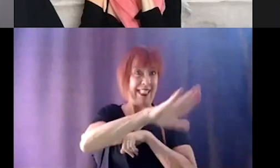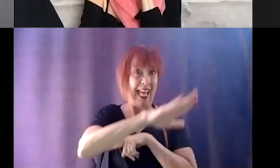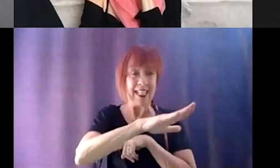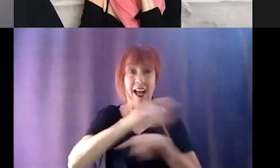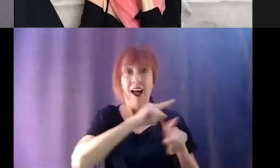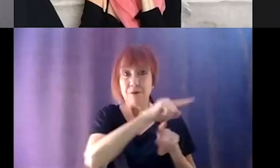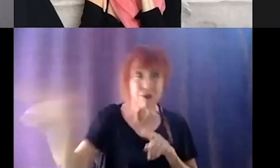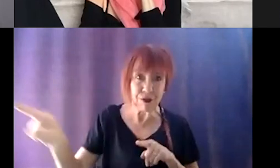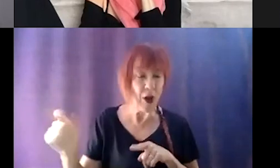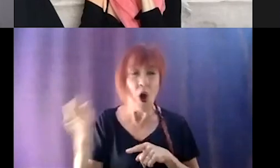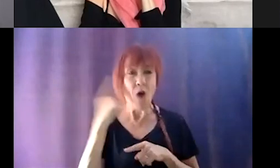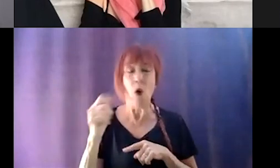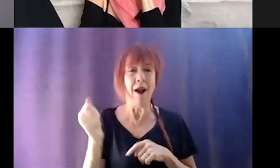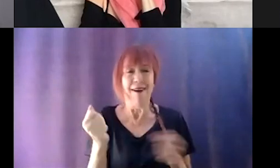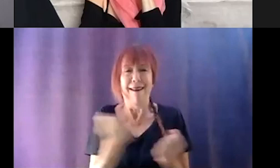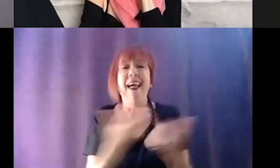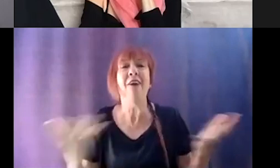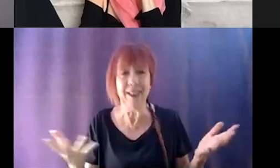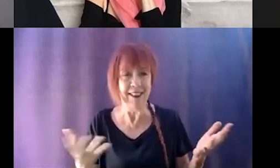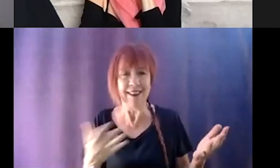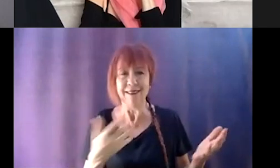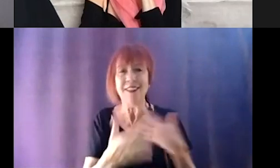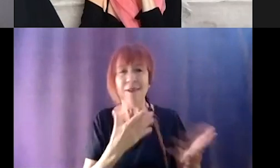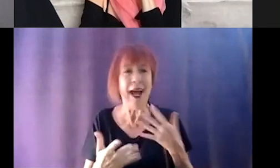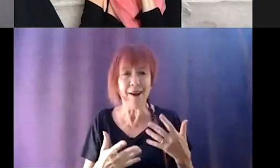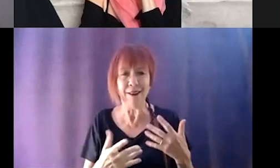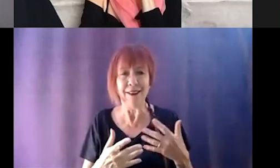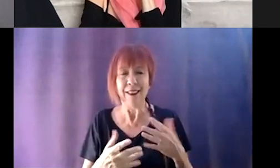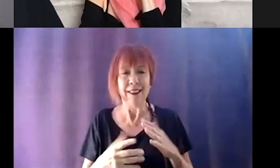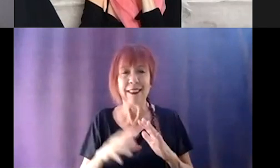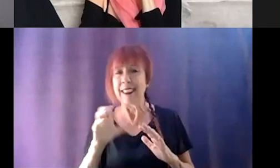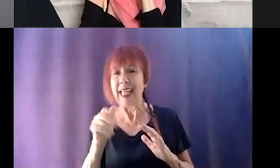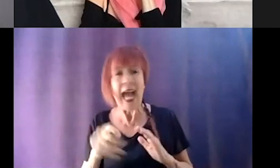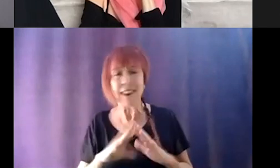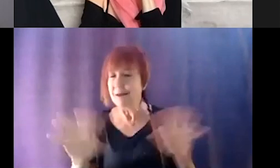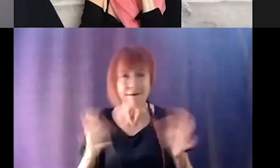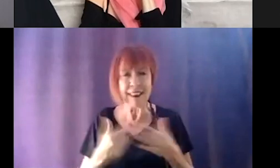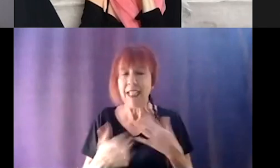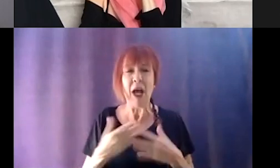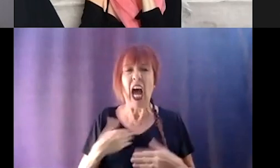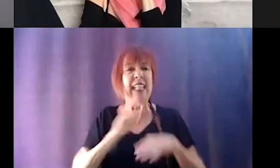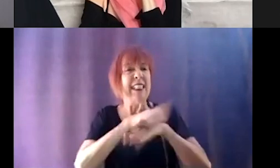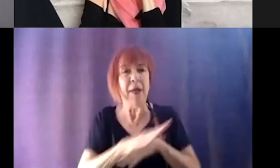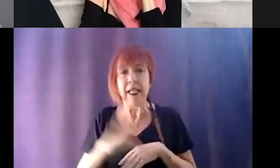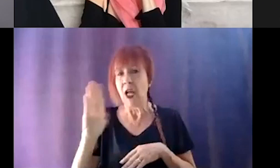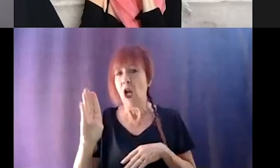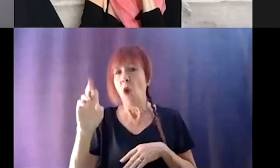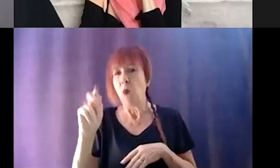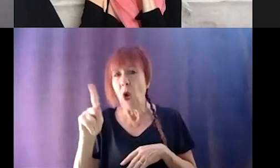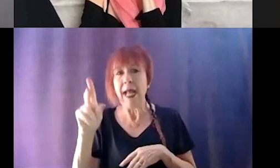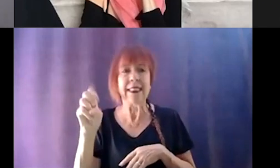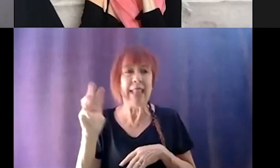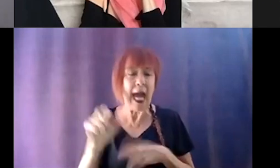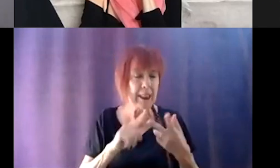not always the best way to go about doing something, but I submitted myself through breakdowns. I sent myself in via email from finding the